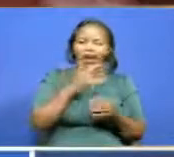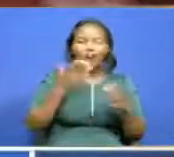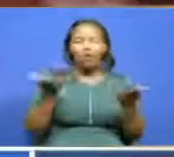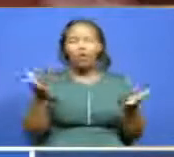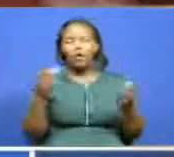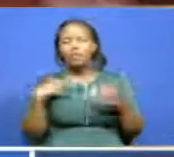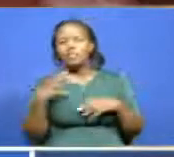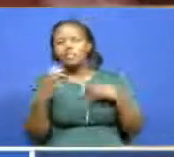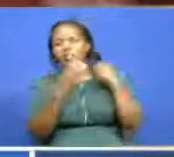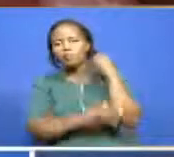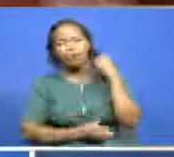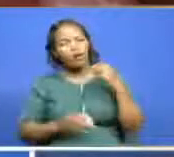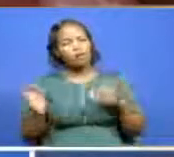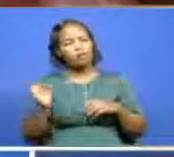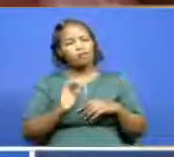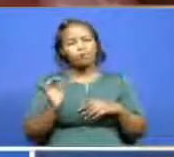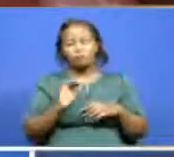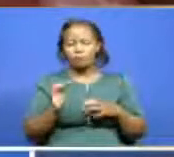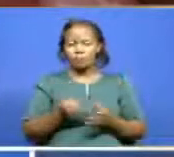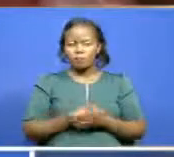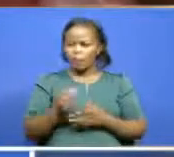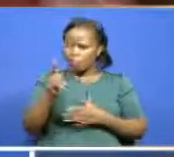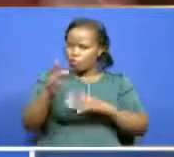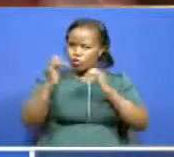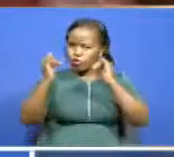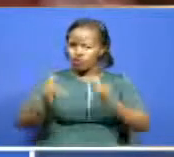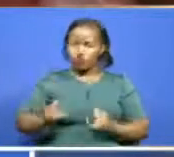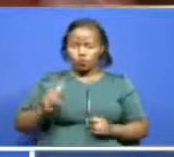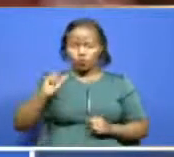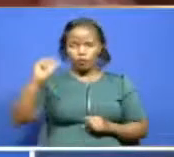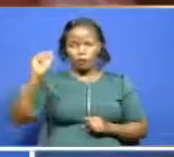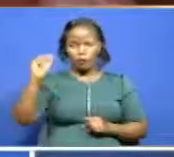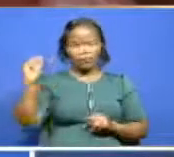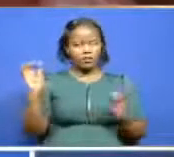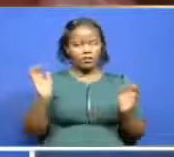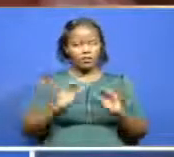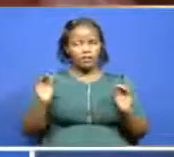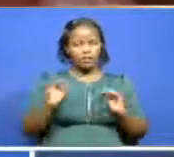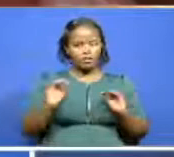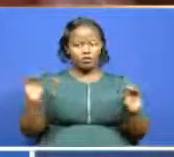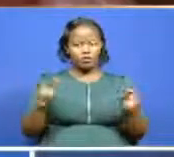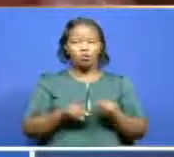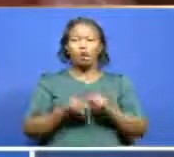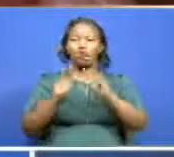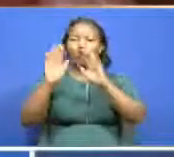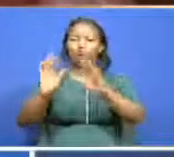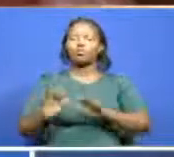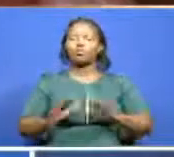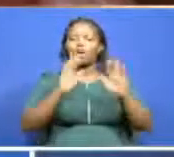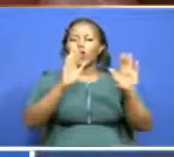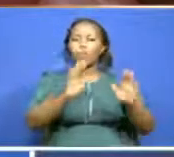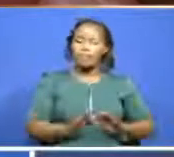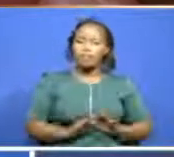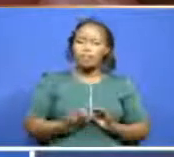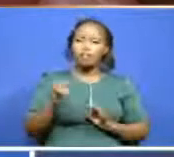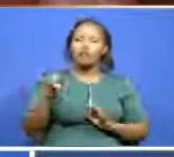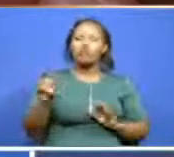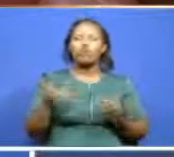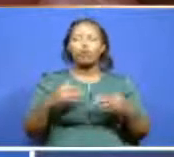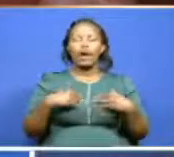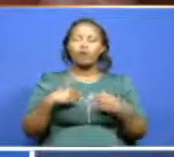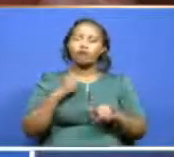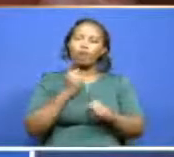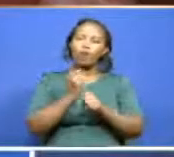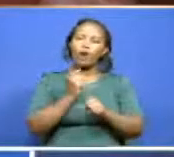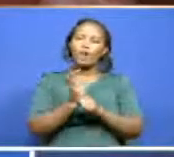status. You are not new to the politics and also campaign. You have been a public servant.